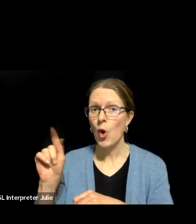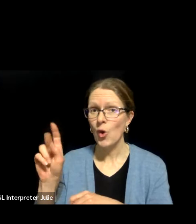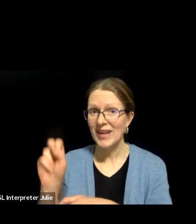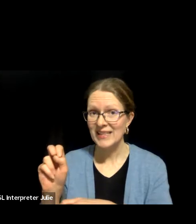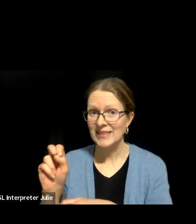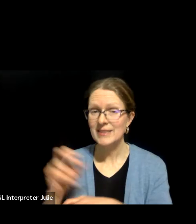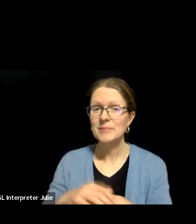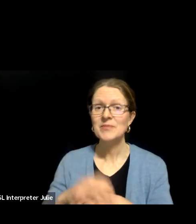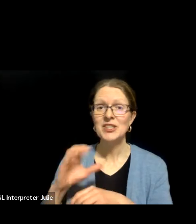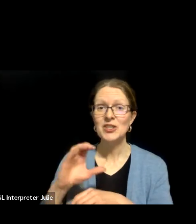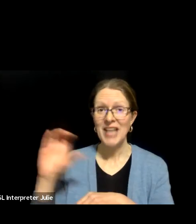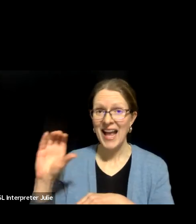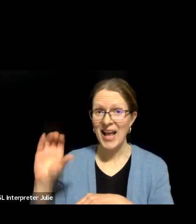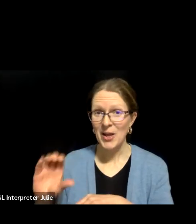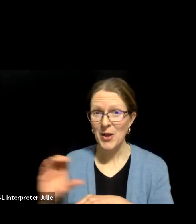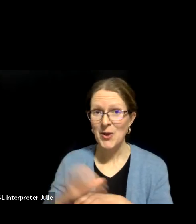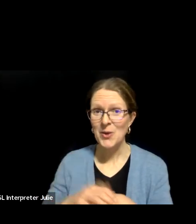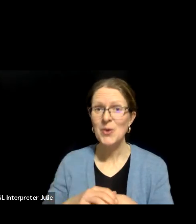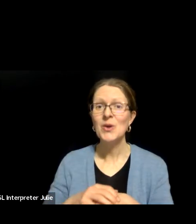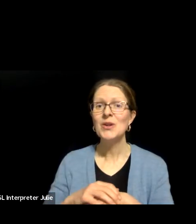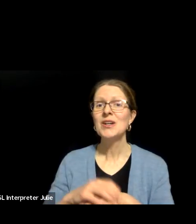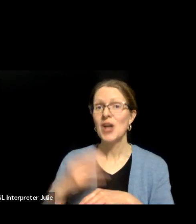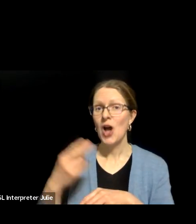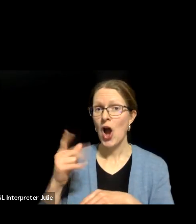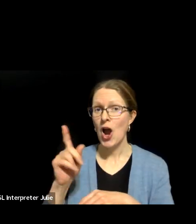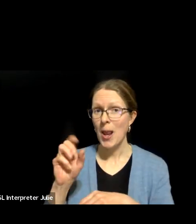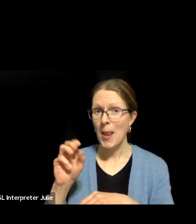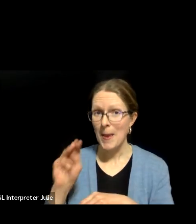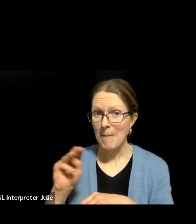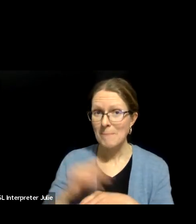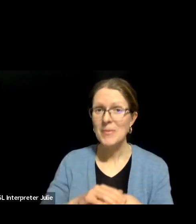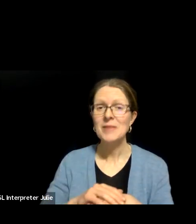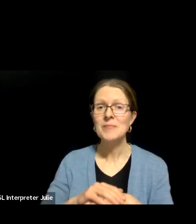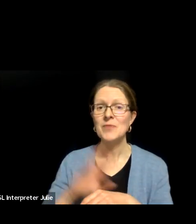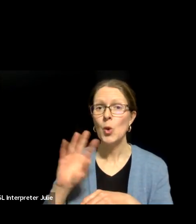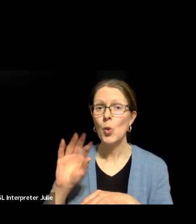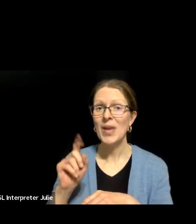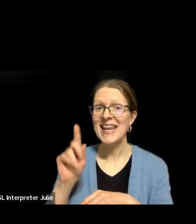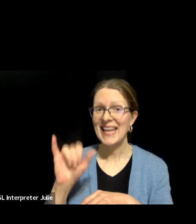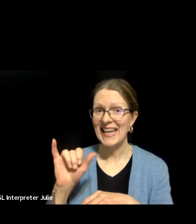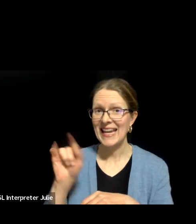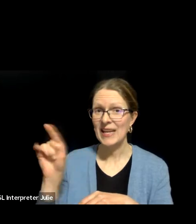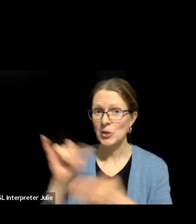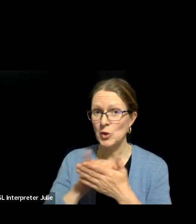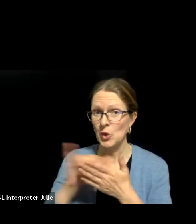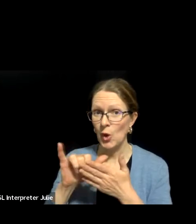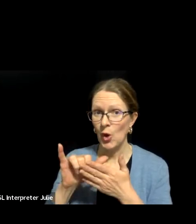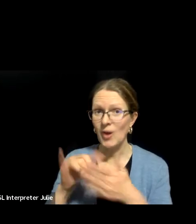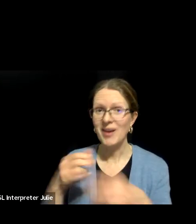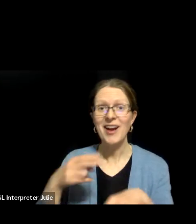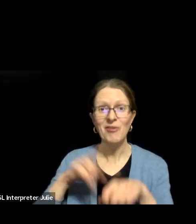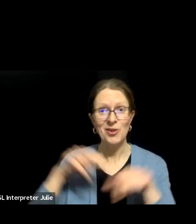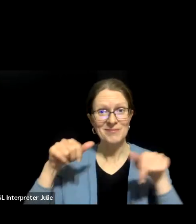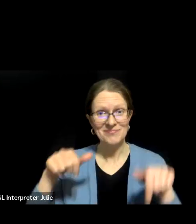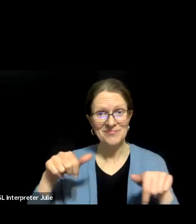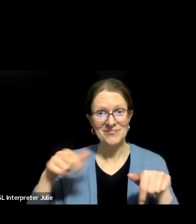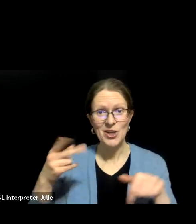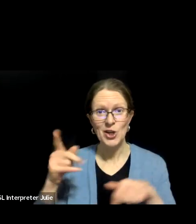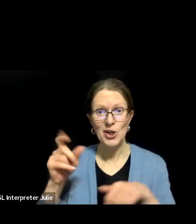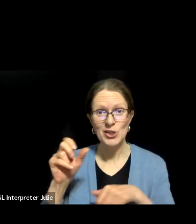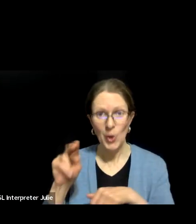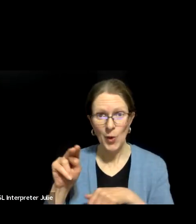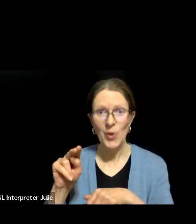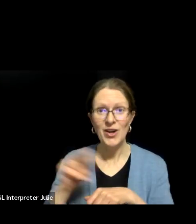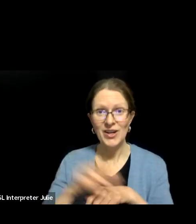Art in Chicago, the Studio Museum Harlem, the Whitney Museum of Art in New York, and of course, the Smithsonian's Hirshhorn Museum and Sculpture Garden, where